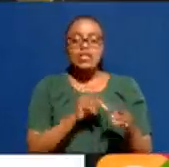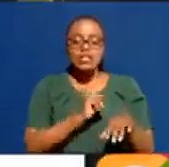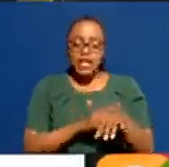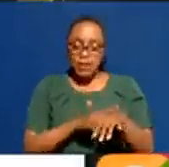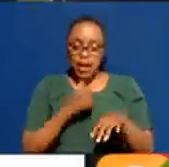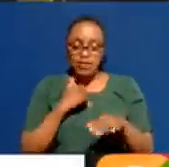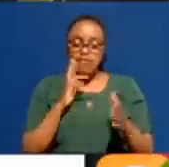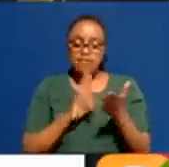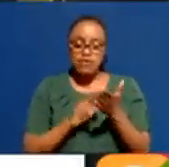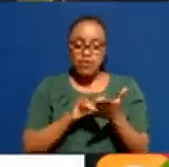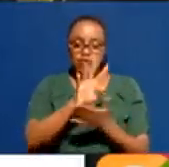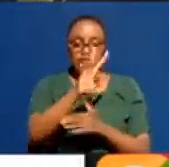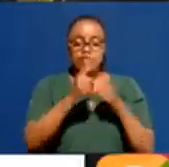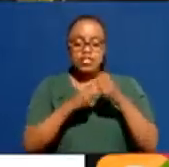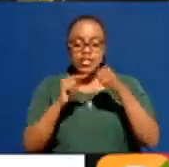results transmission from the